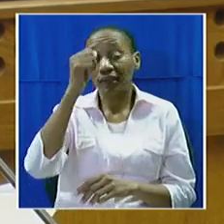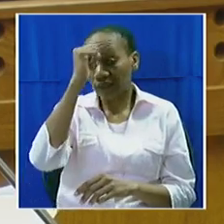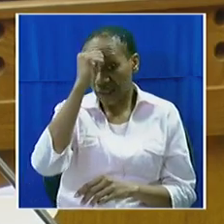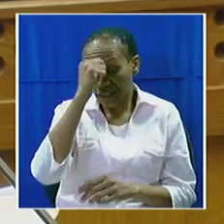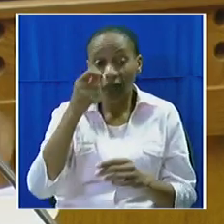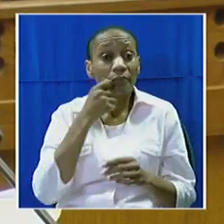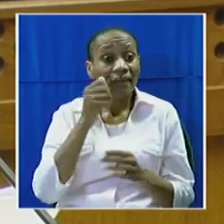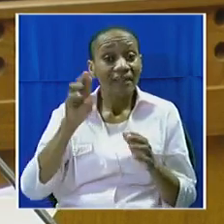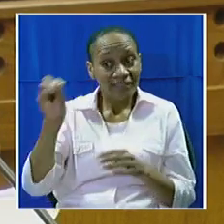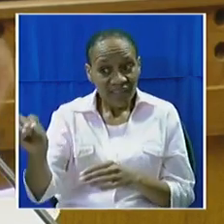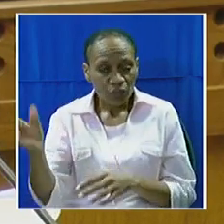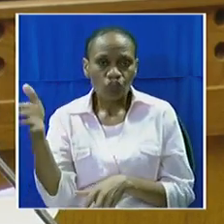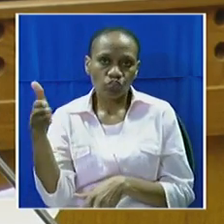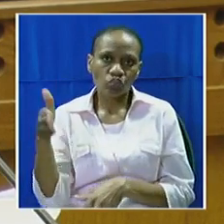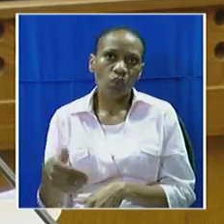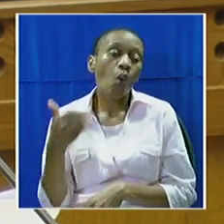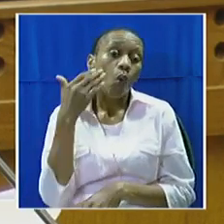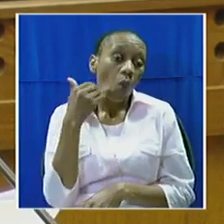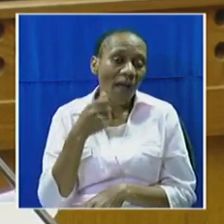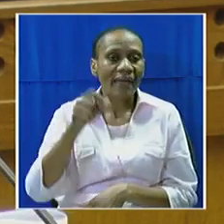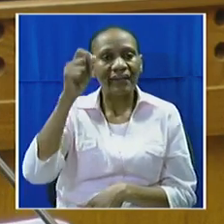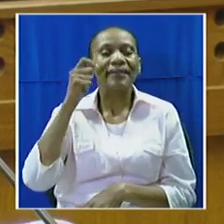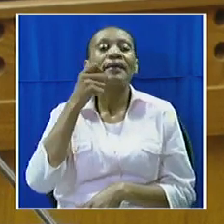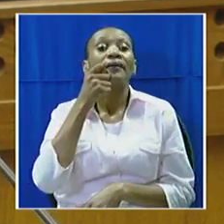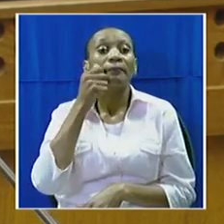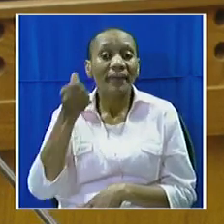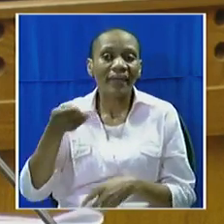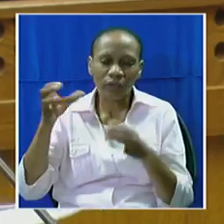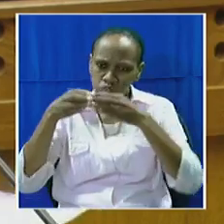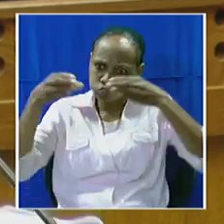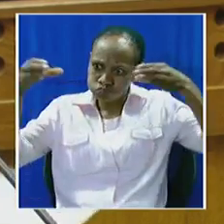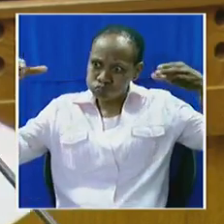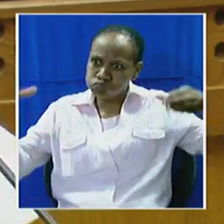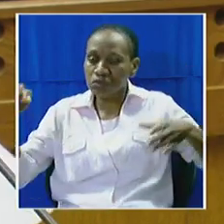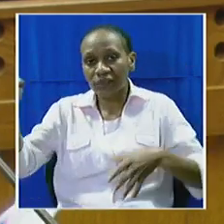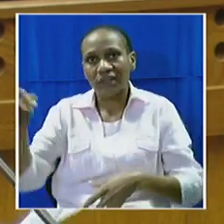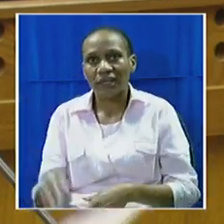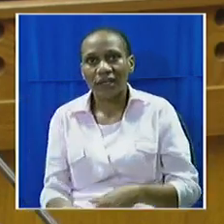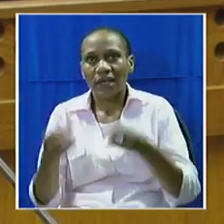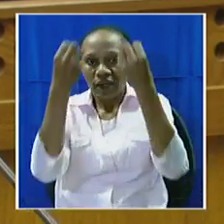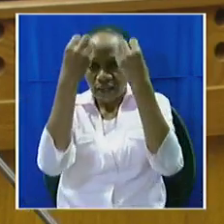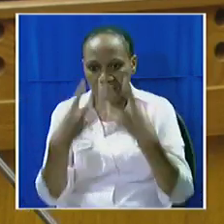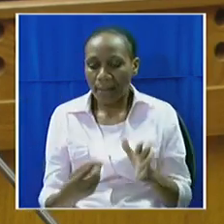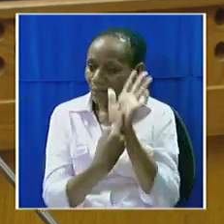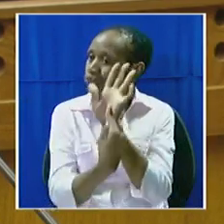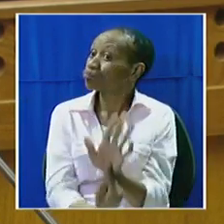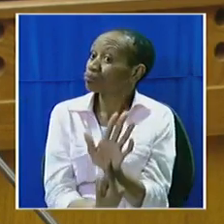are underrepresented. White males are overrepresented. Figures and numbers don't